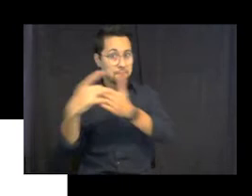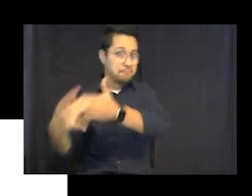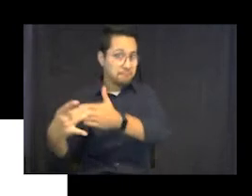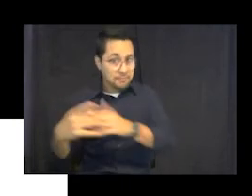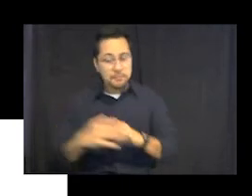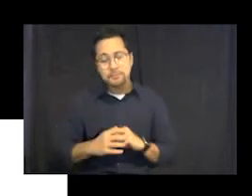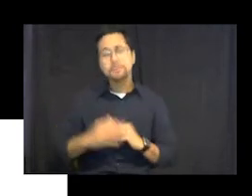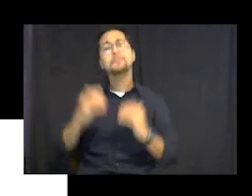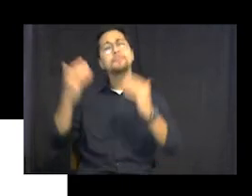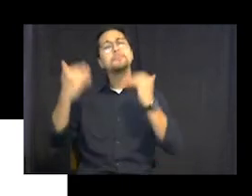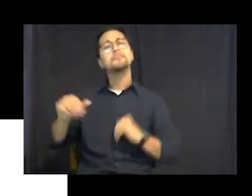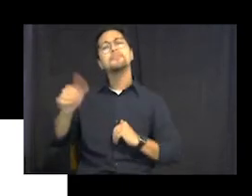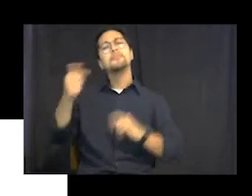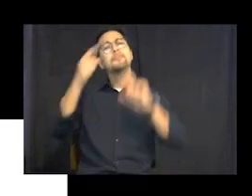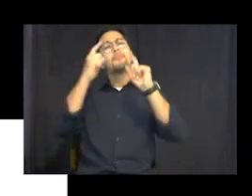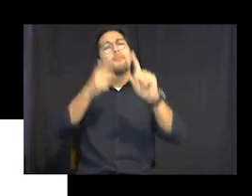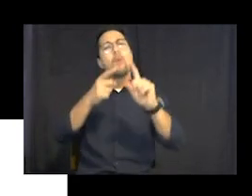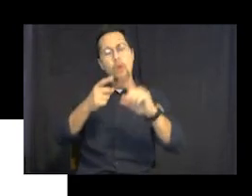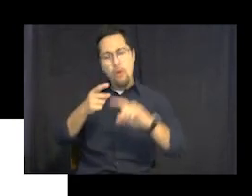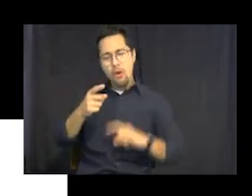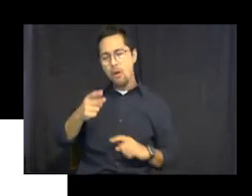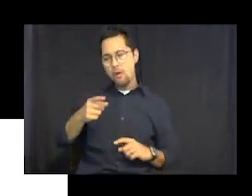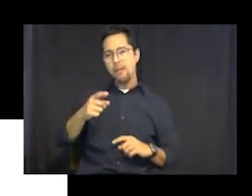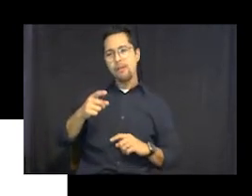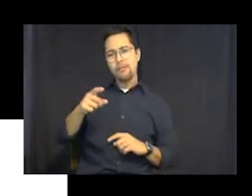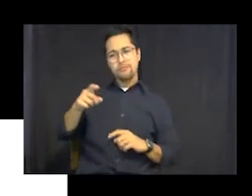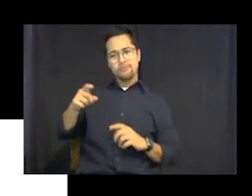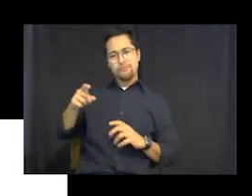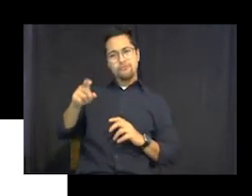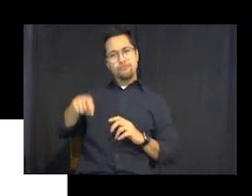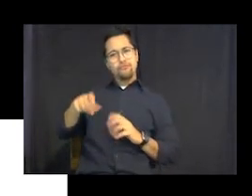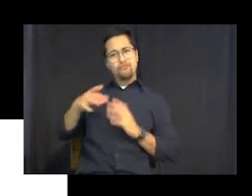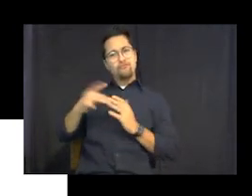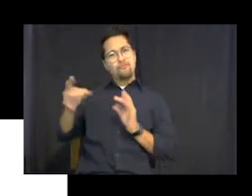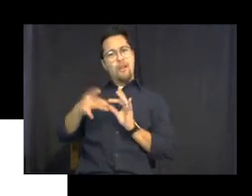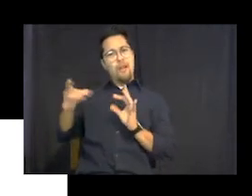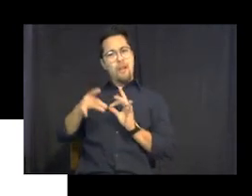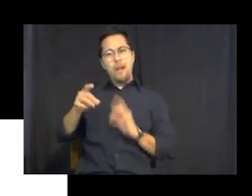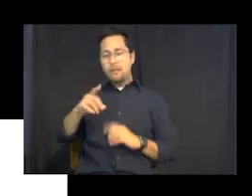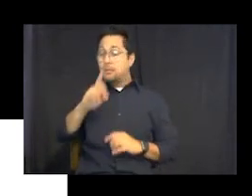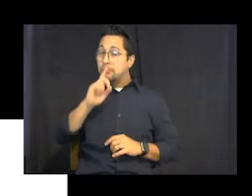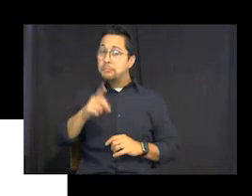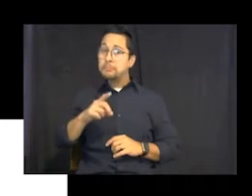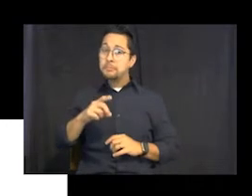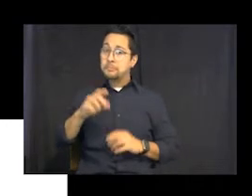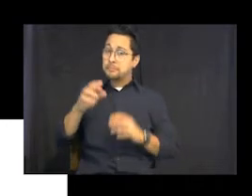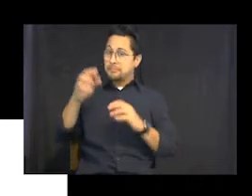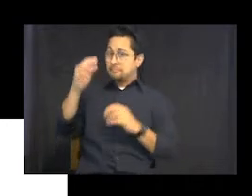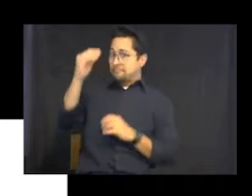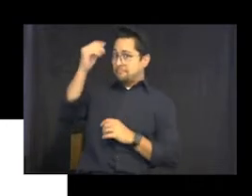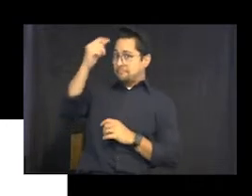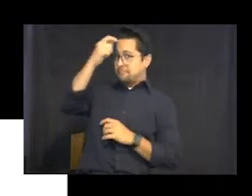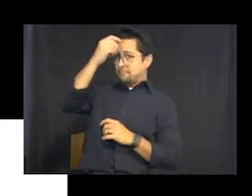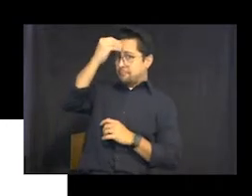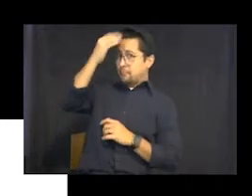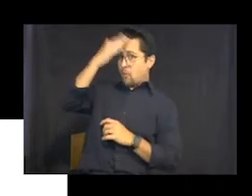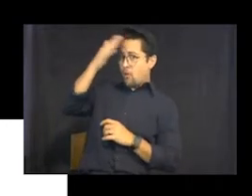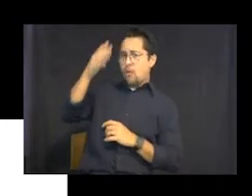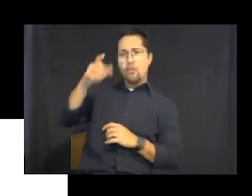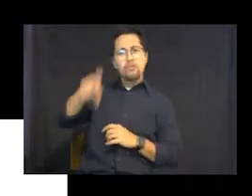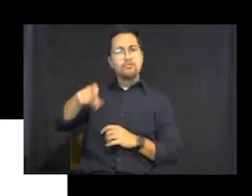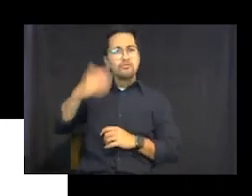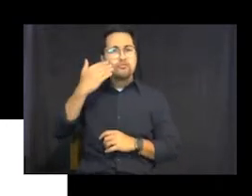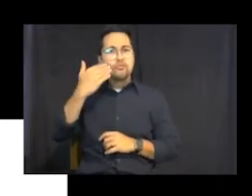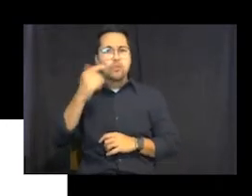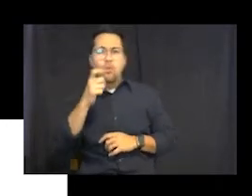Another pointer that the self-advocates wanted to bring out is that it's important for you to know who to contact